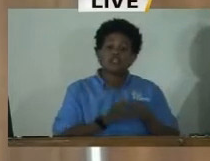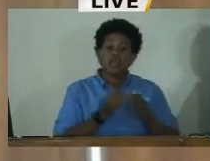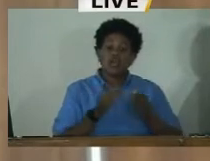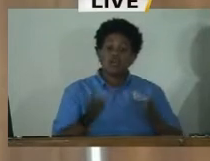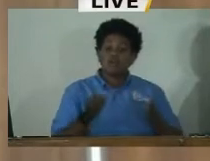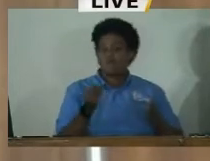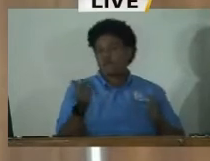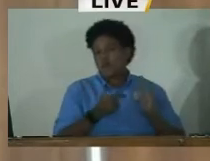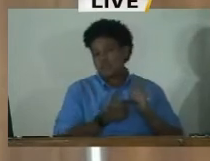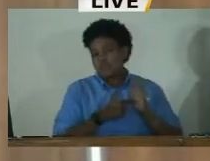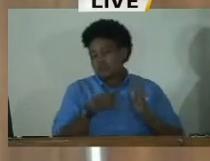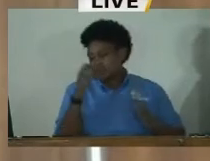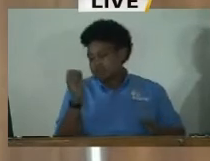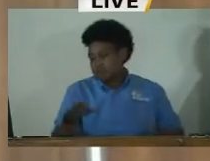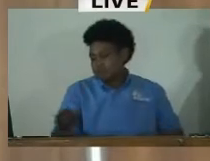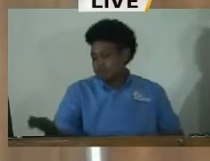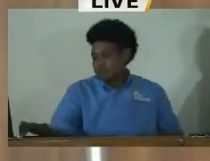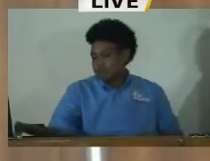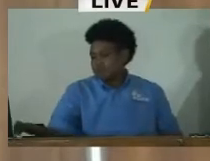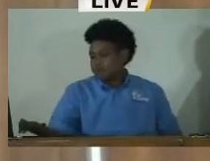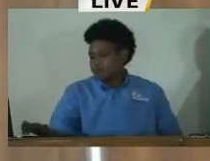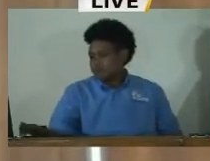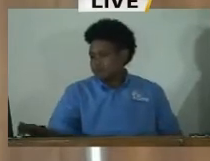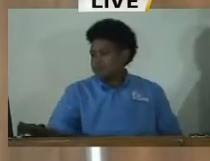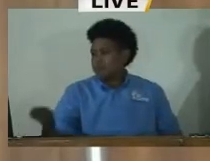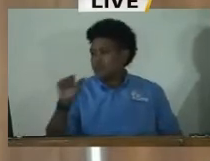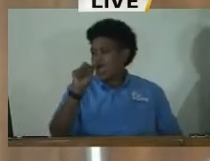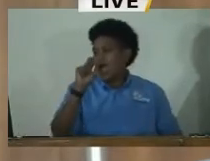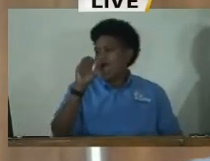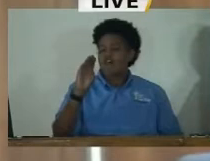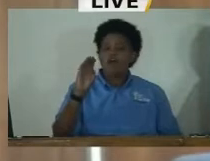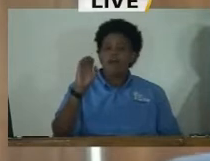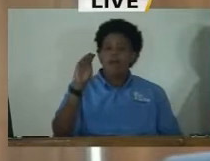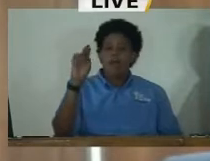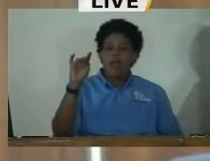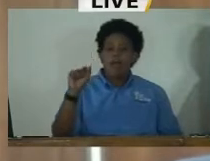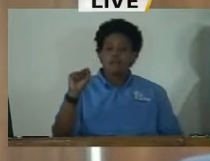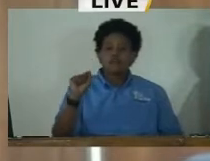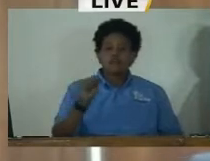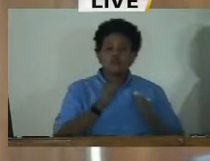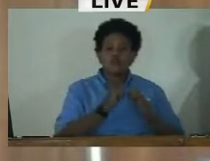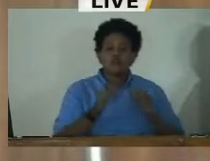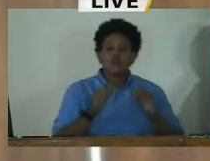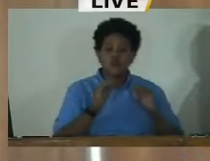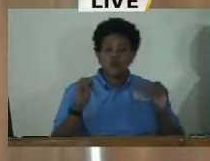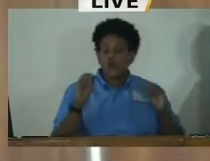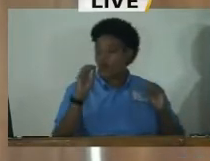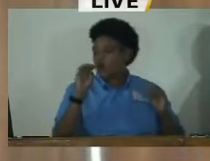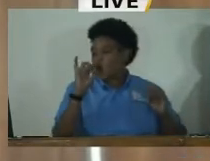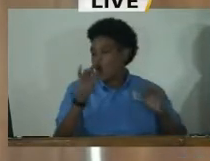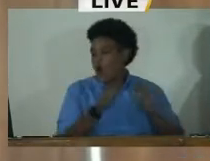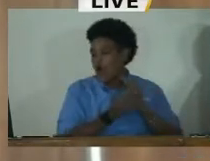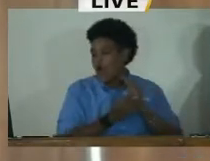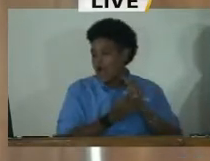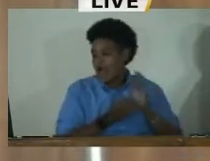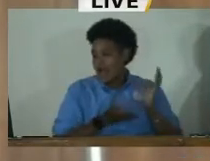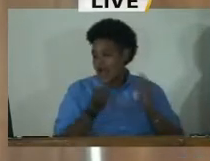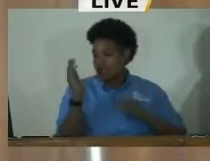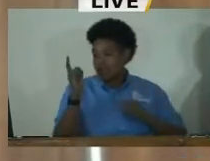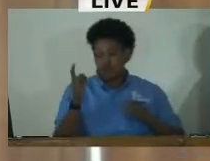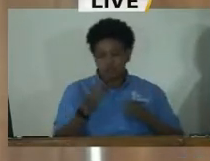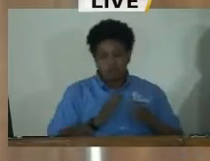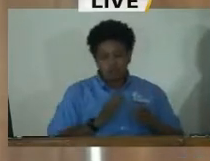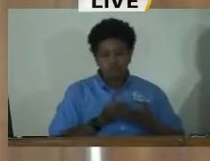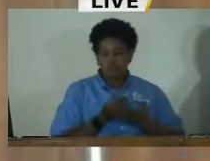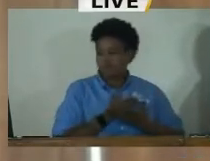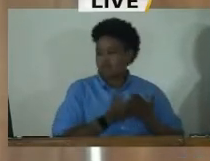Here are just a few examples. The United Arab Emirates with non-oil exports. And so they have